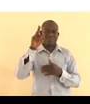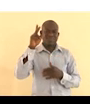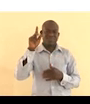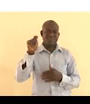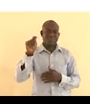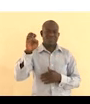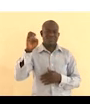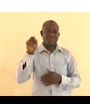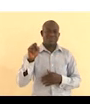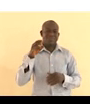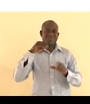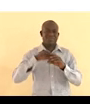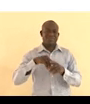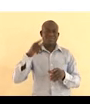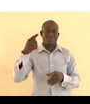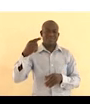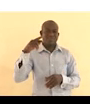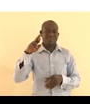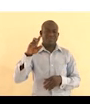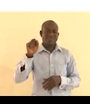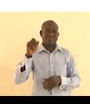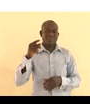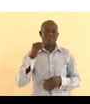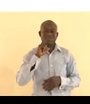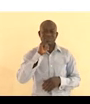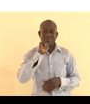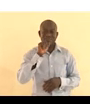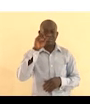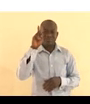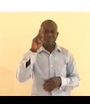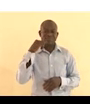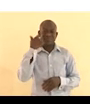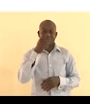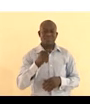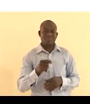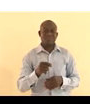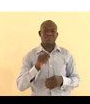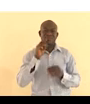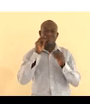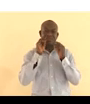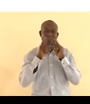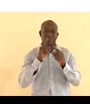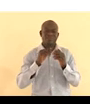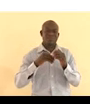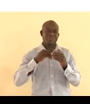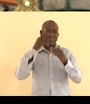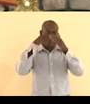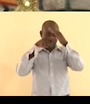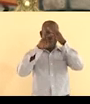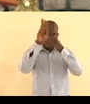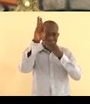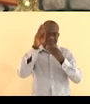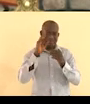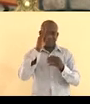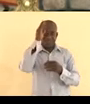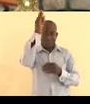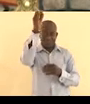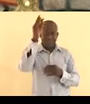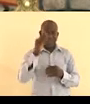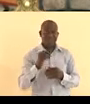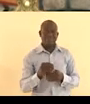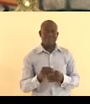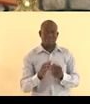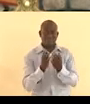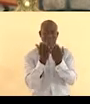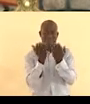prophetess in Greek, is not one who predicts the future. So the one who comes and says, open your